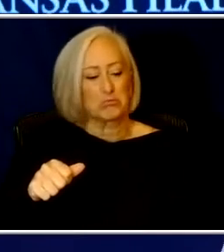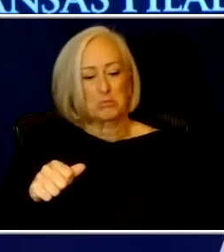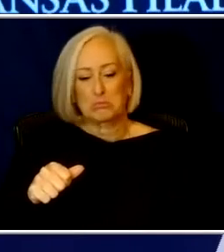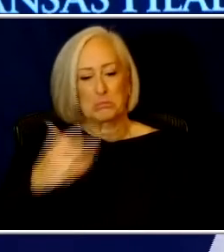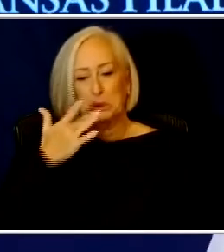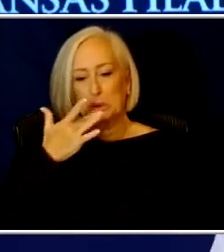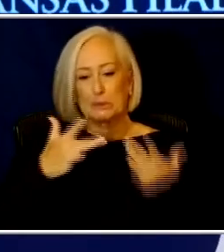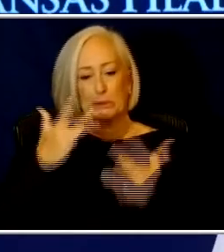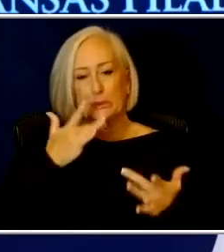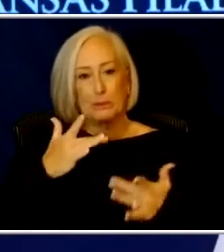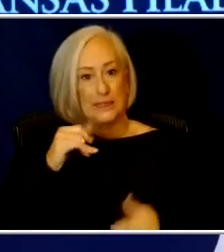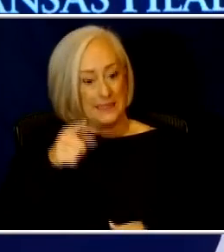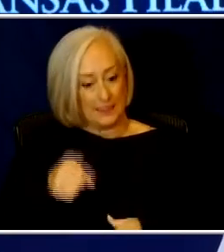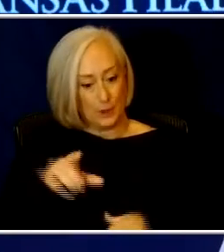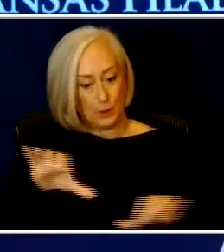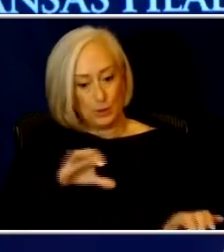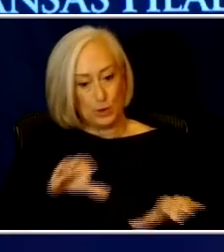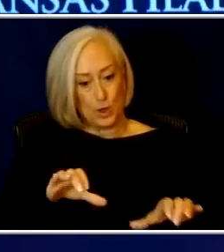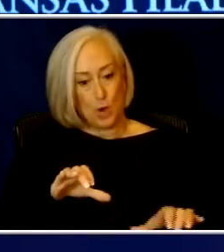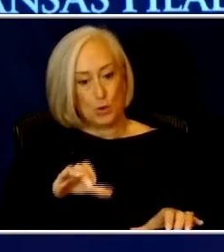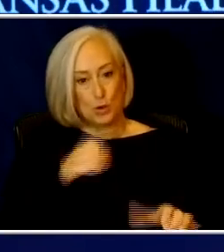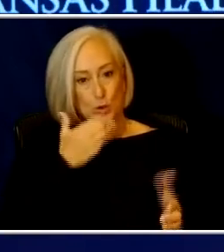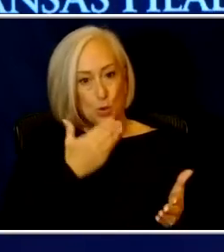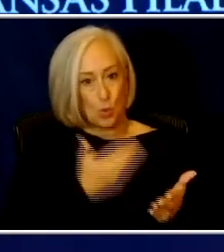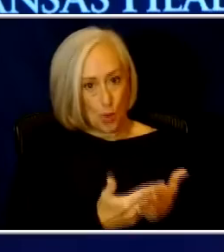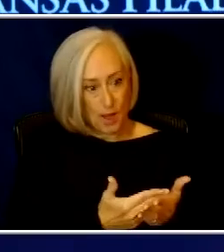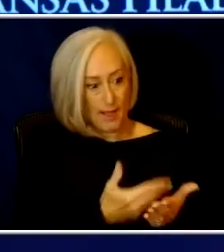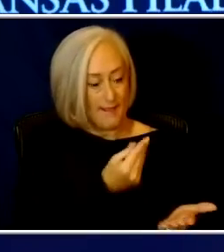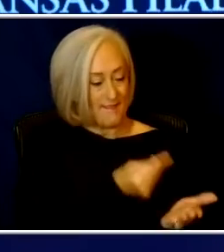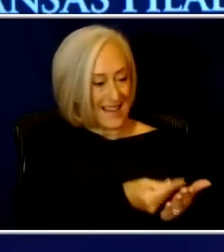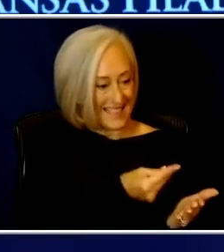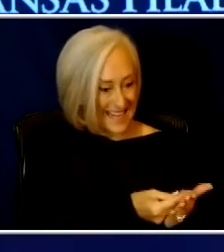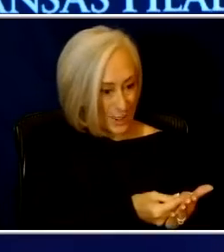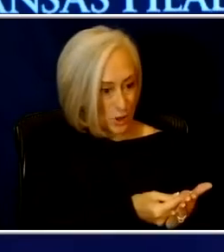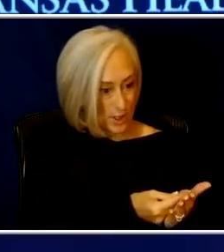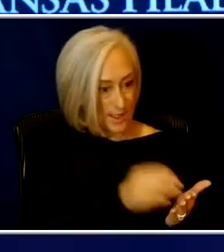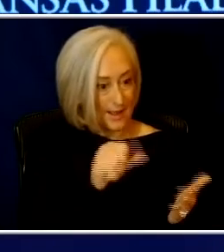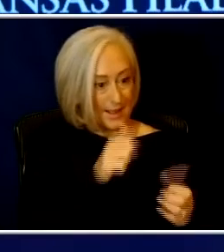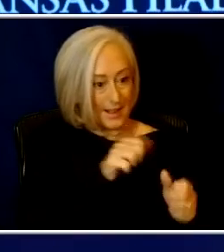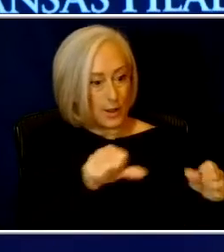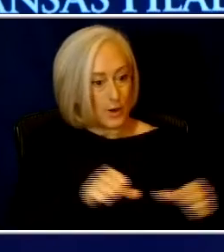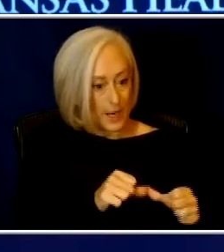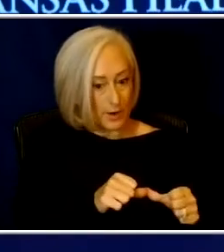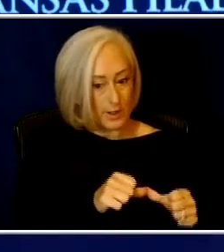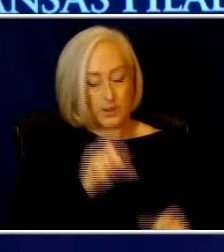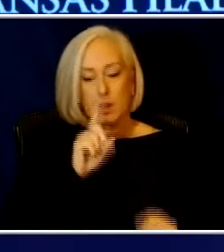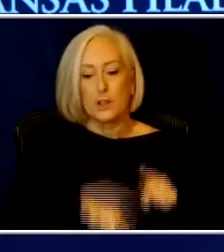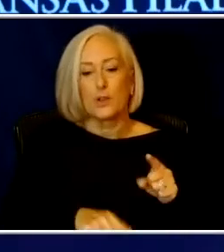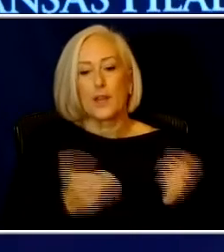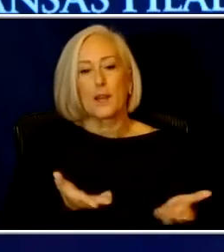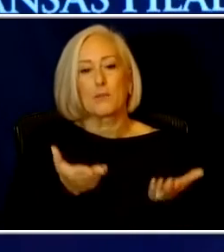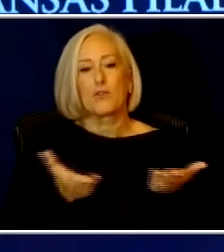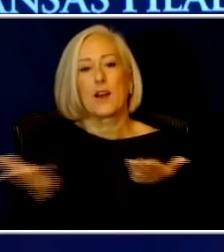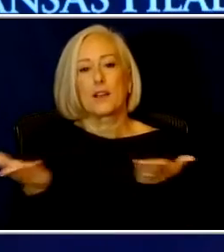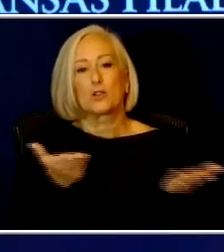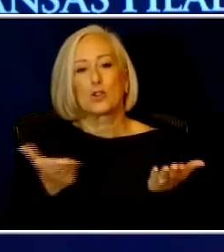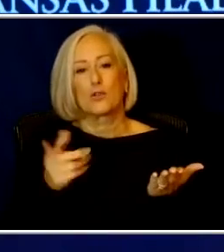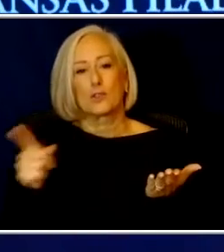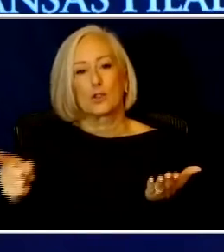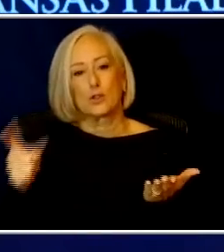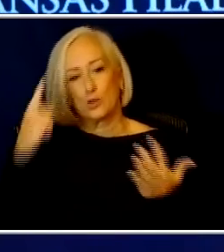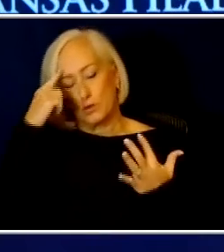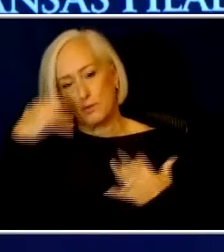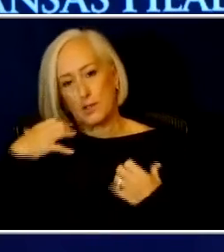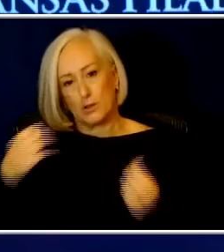well financially in other areas, you can't come back and service those areas. And that's what we're talking about before. This is a national challenge